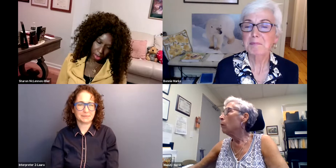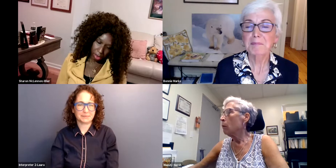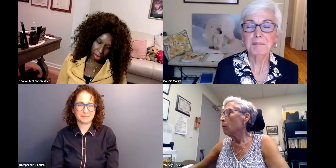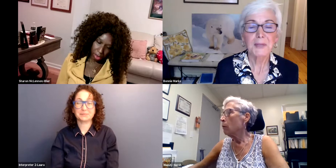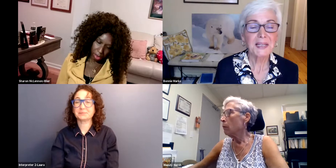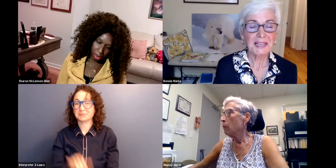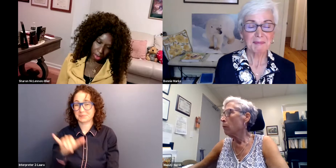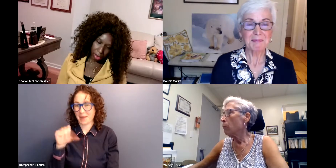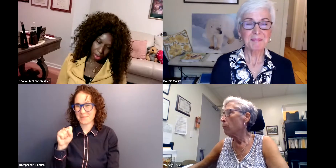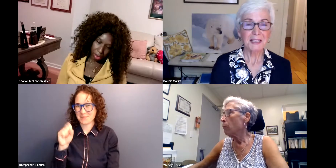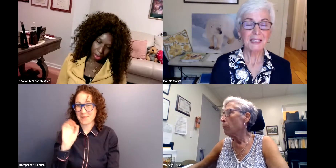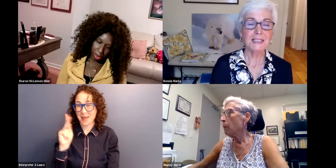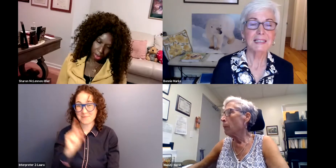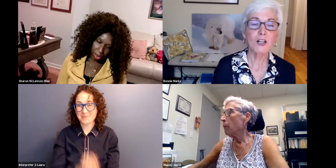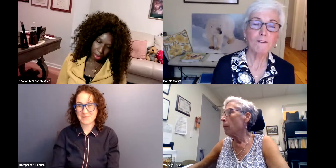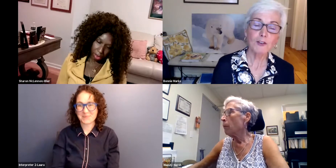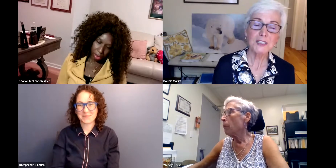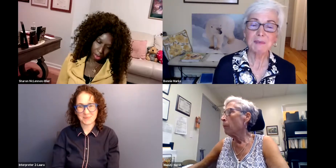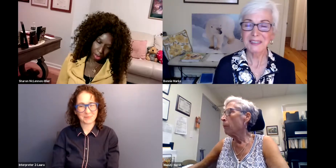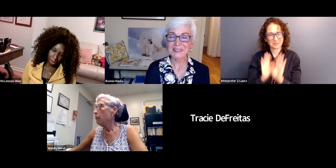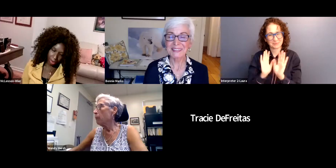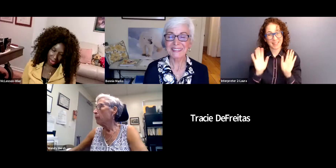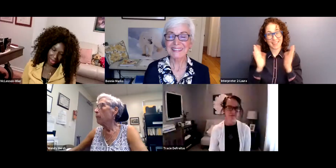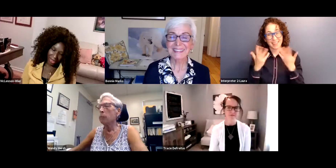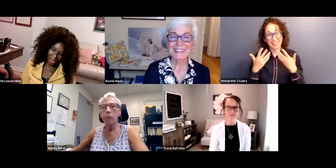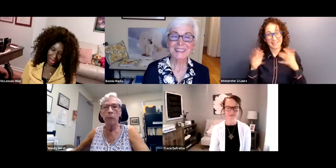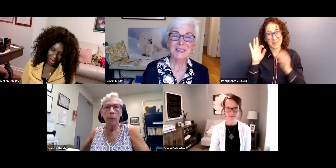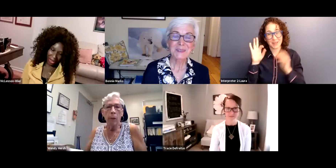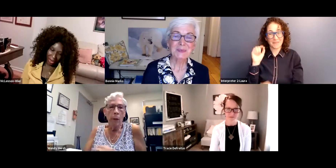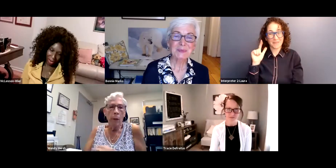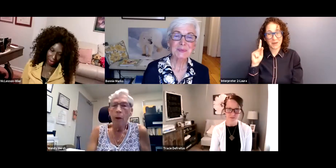Yep. Okay. That's all, folks.